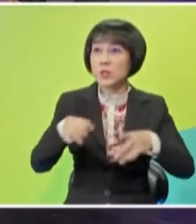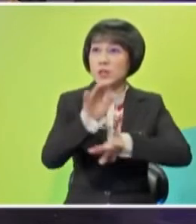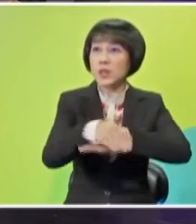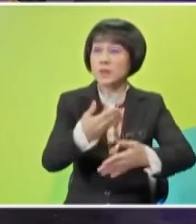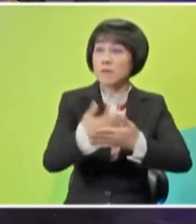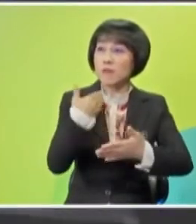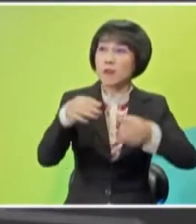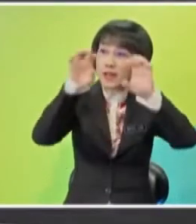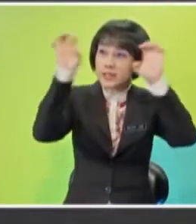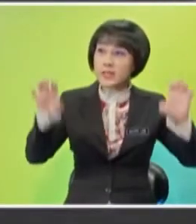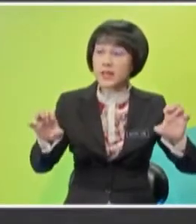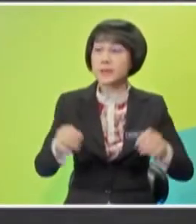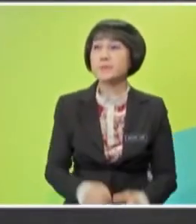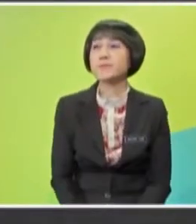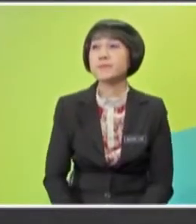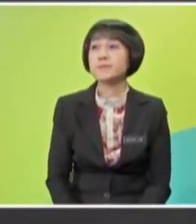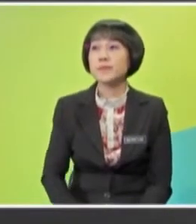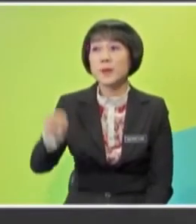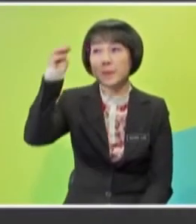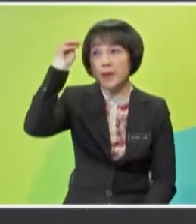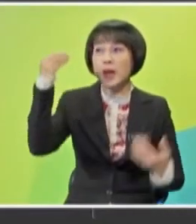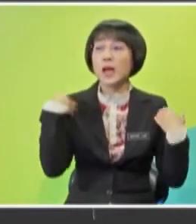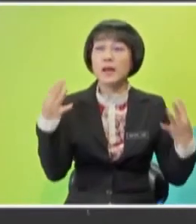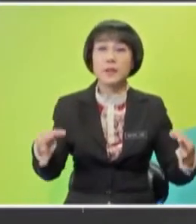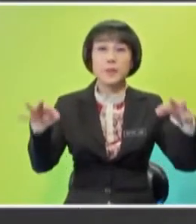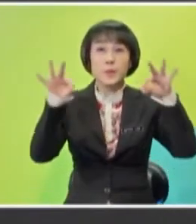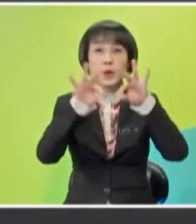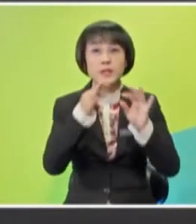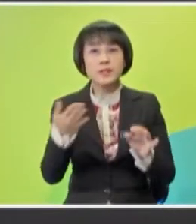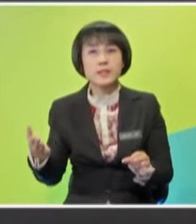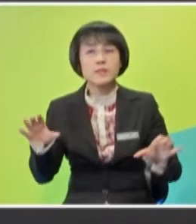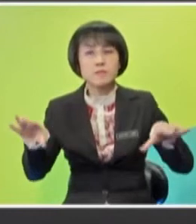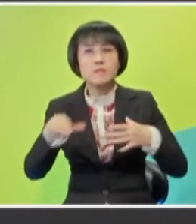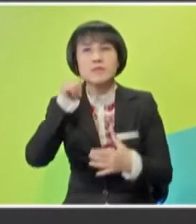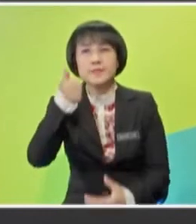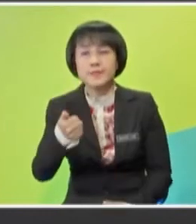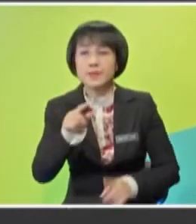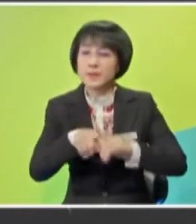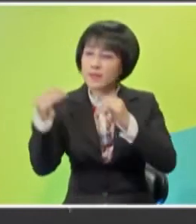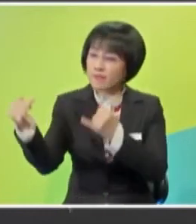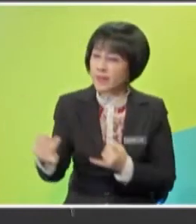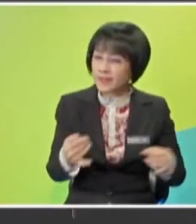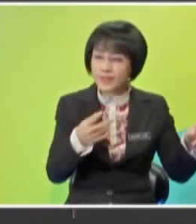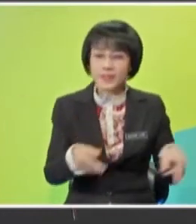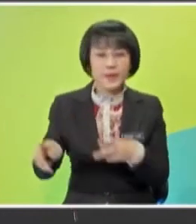exam. So Mark has an important thing to do the next day, but he was invited to a party which